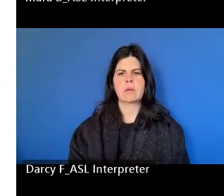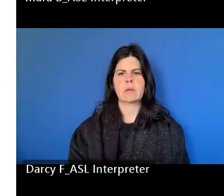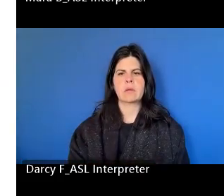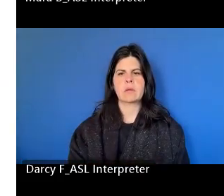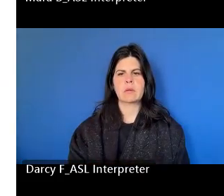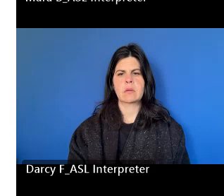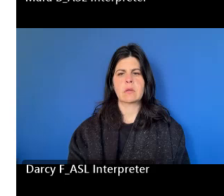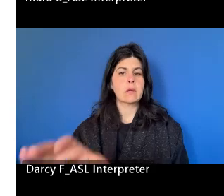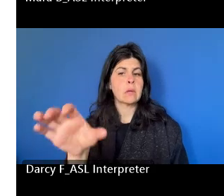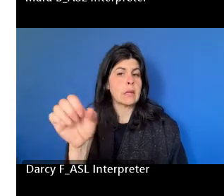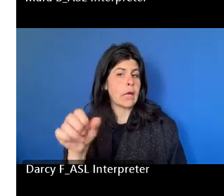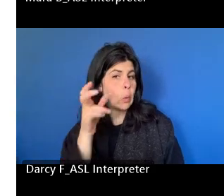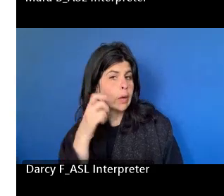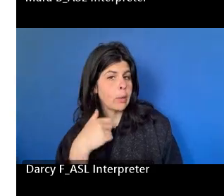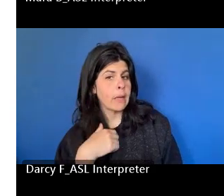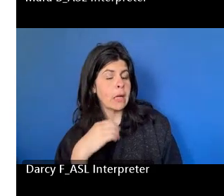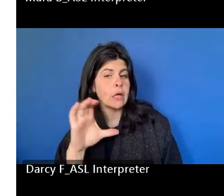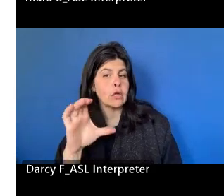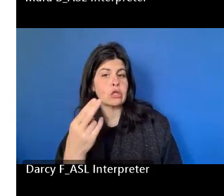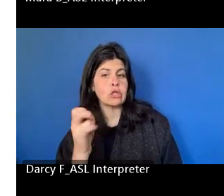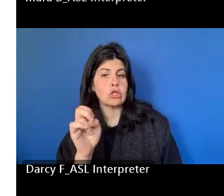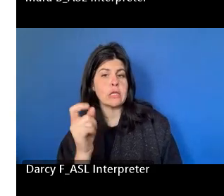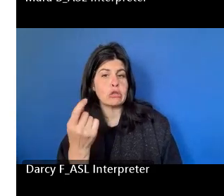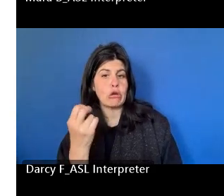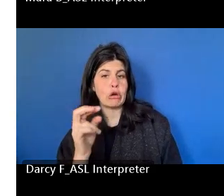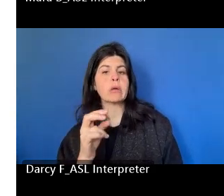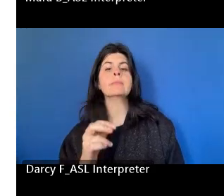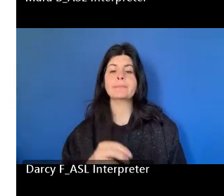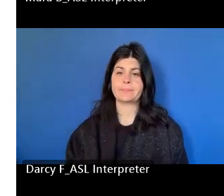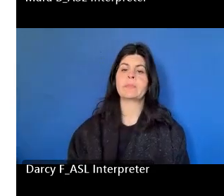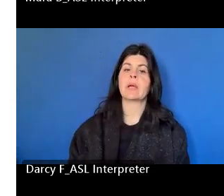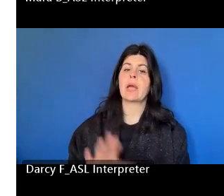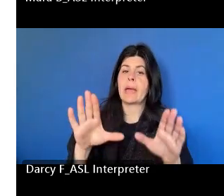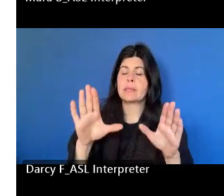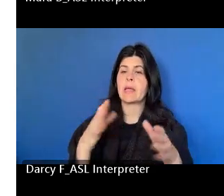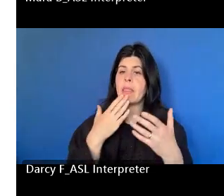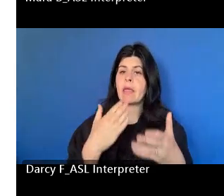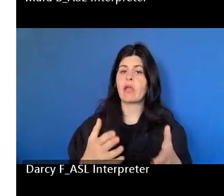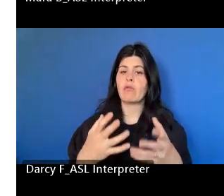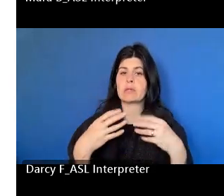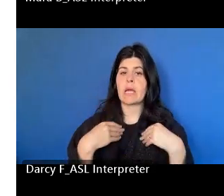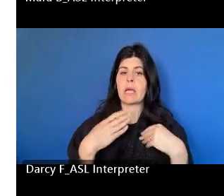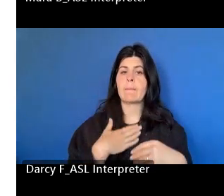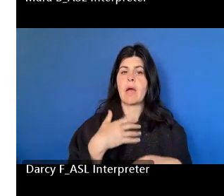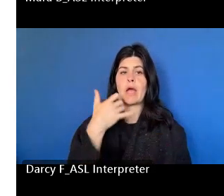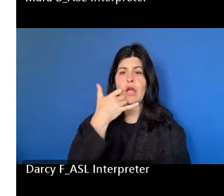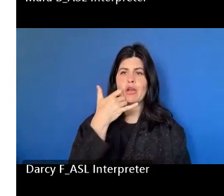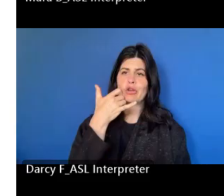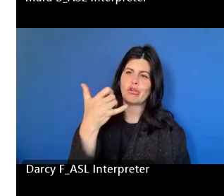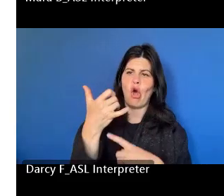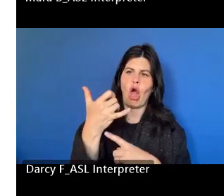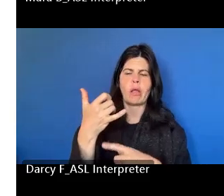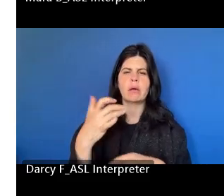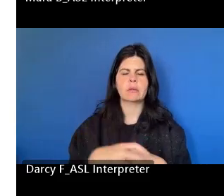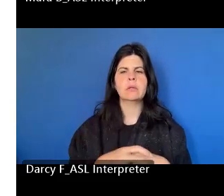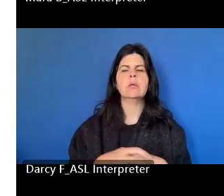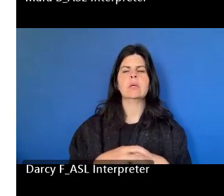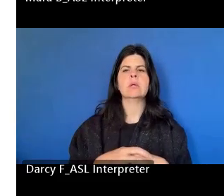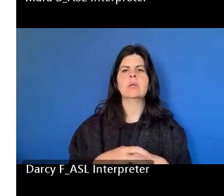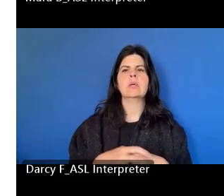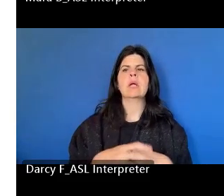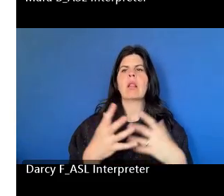Can you hear me, Chester? And excellent. Thanks for taking my call, if you will. Lots of good